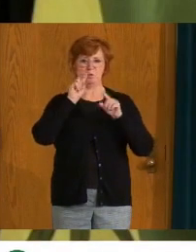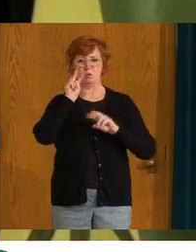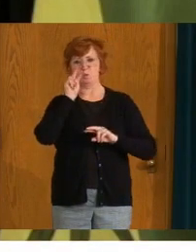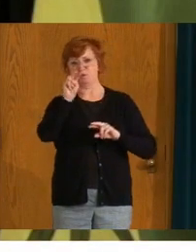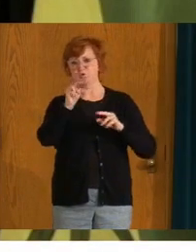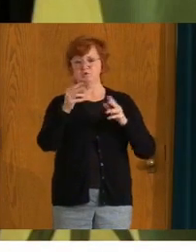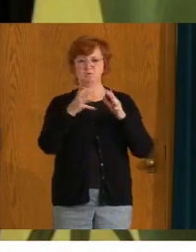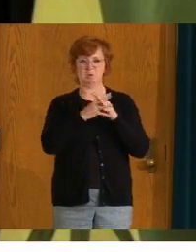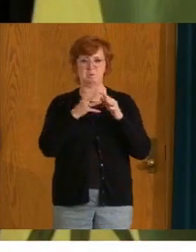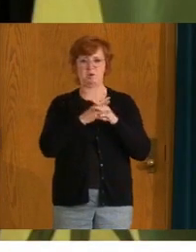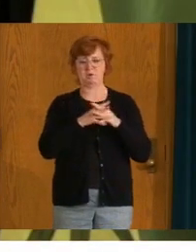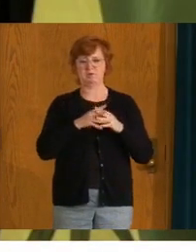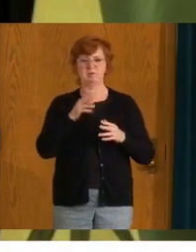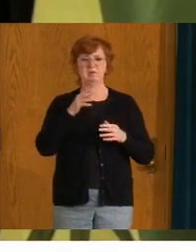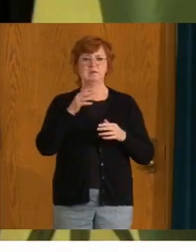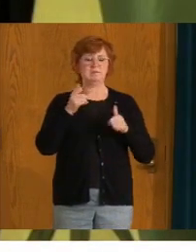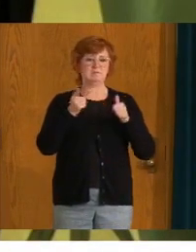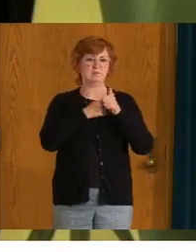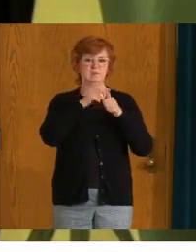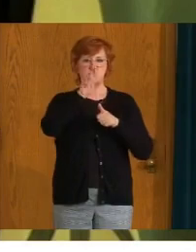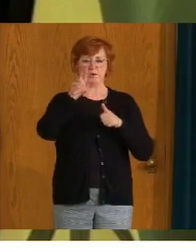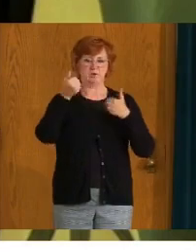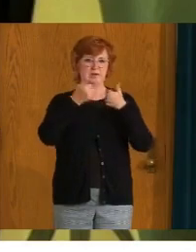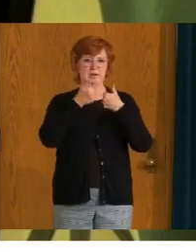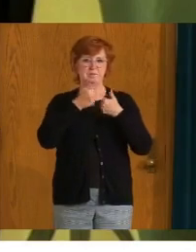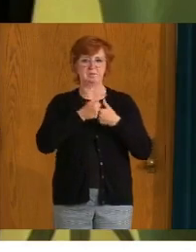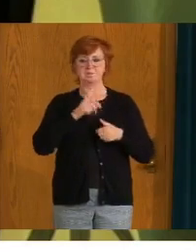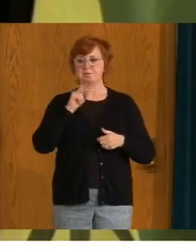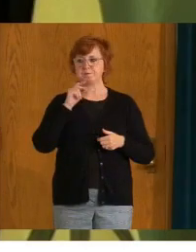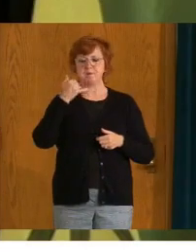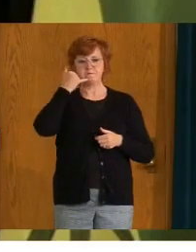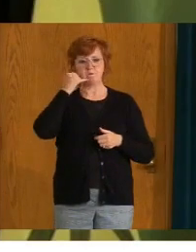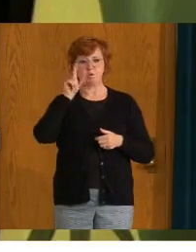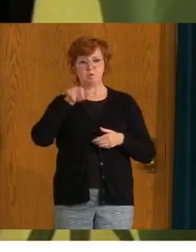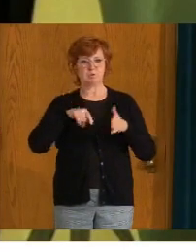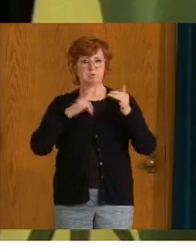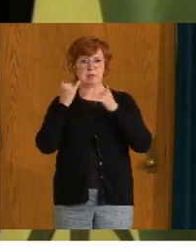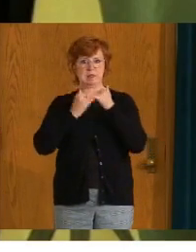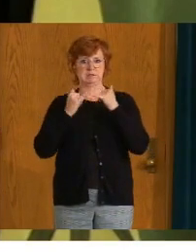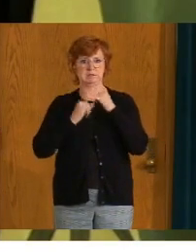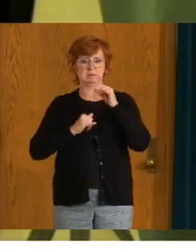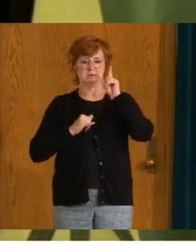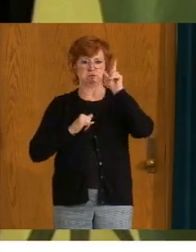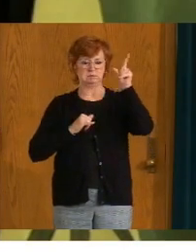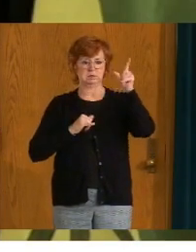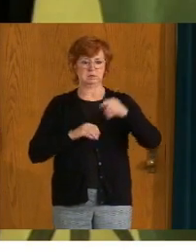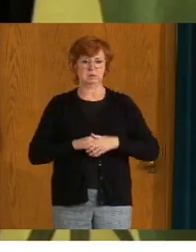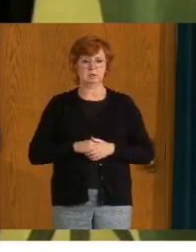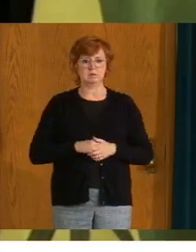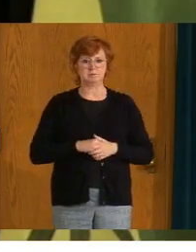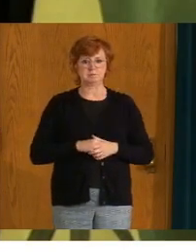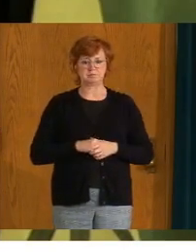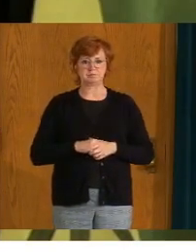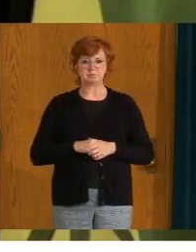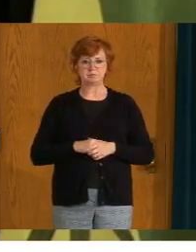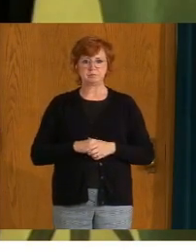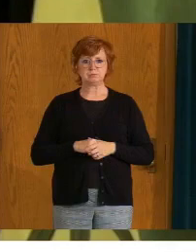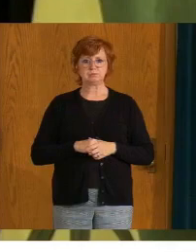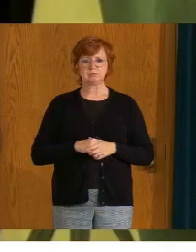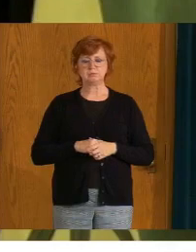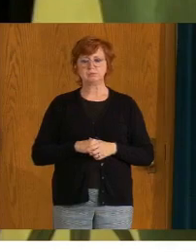line. We have Lara Famanoff with 650 CKM. Hi, thank you so much for taking my